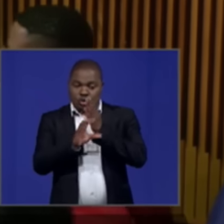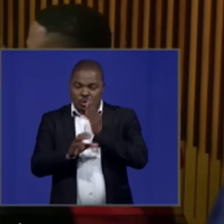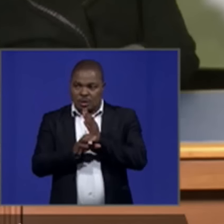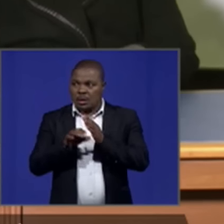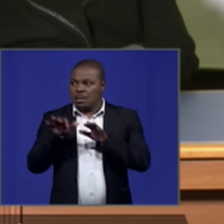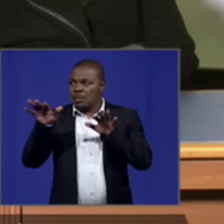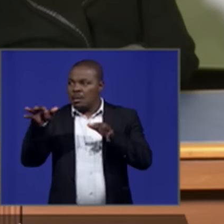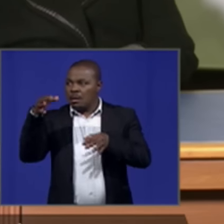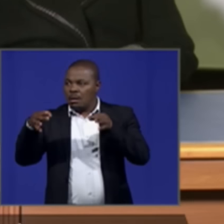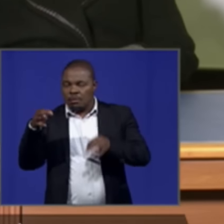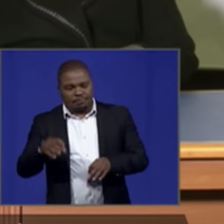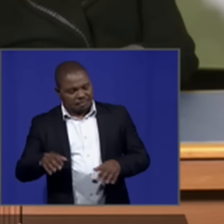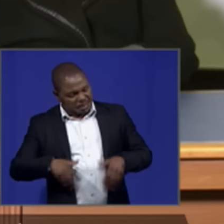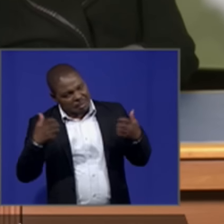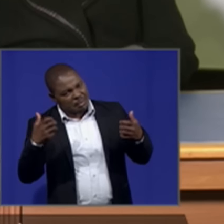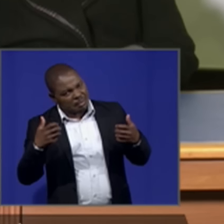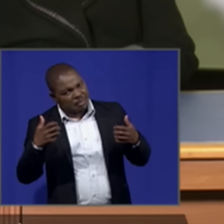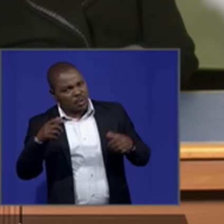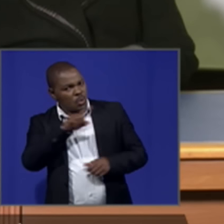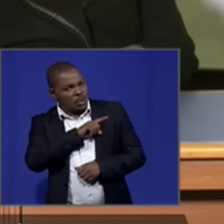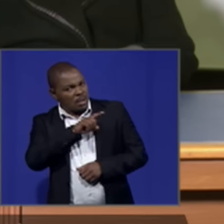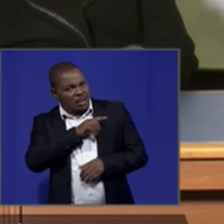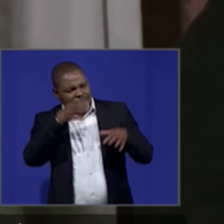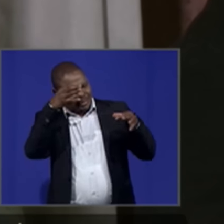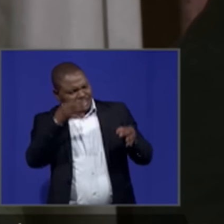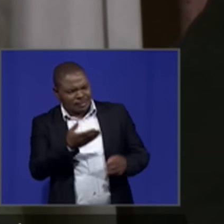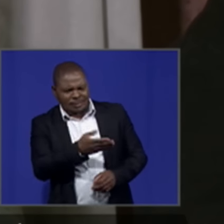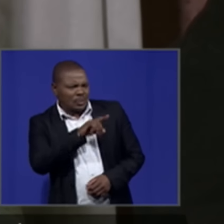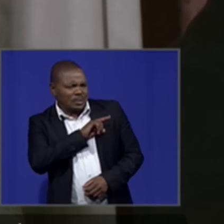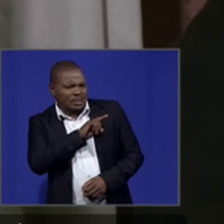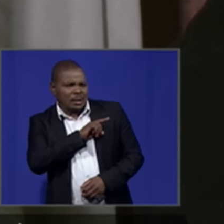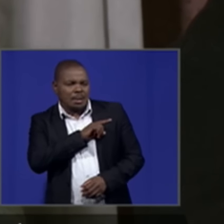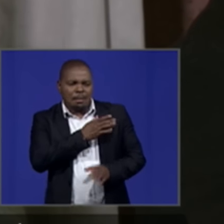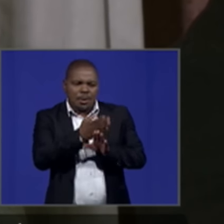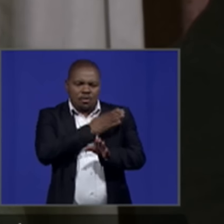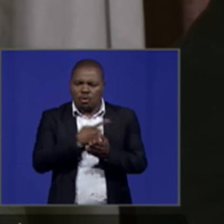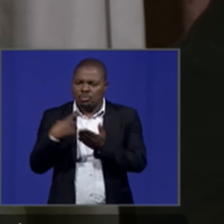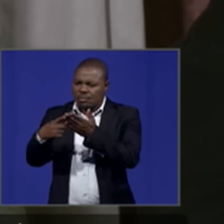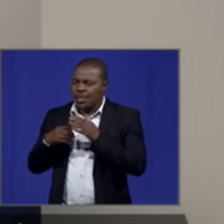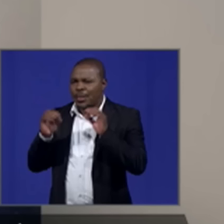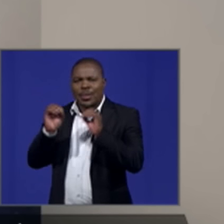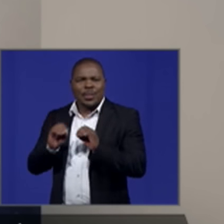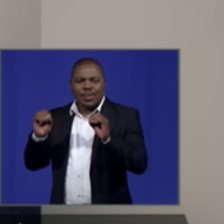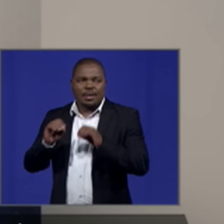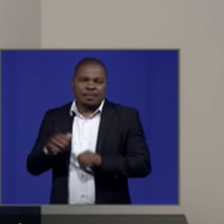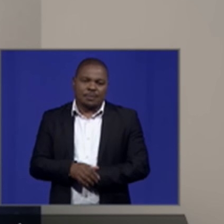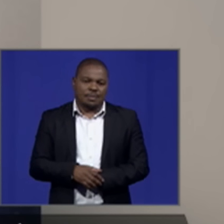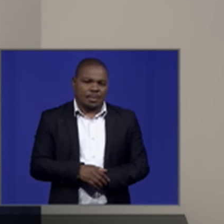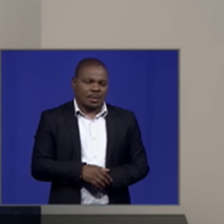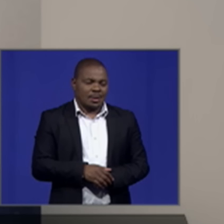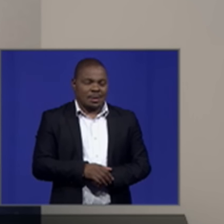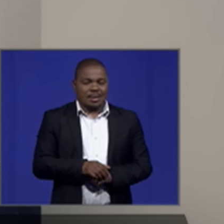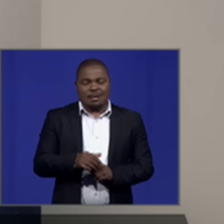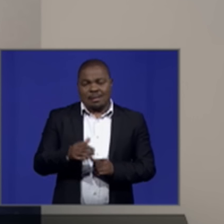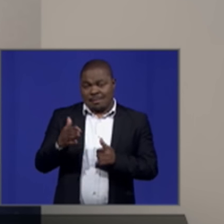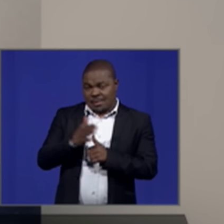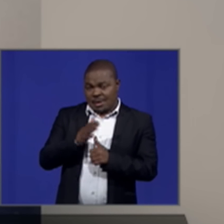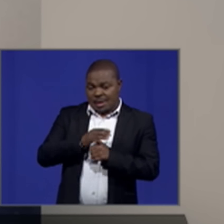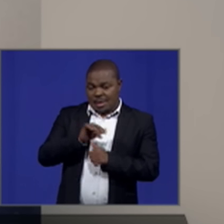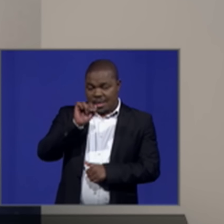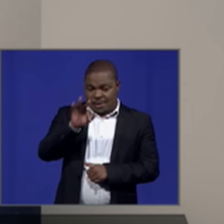sepolotiki. Ba re ba makadiwa ke ditshwetso tseo di tshotsweng kwa ntle ga go rerisiwa ga batsaakarolo. It would have been fine if they only destroyed